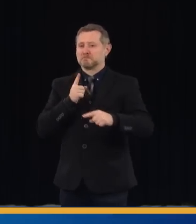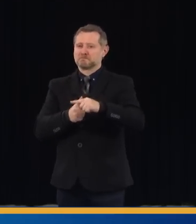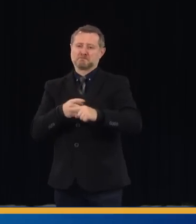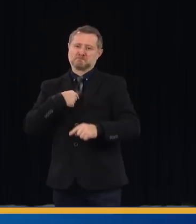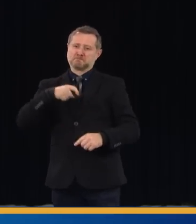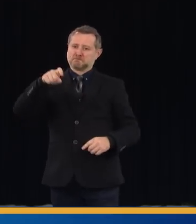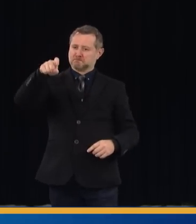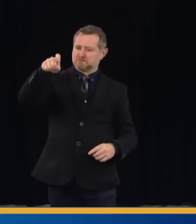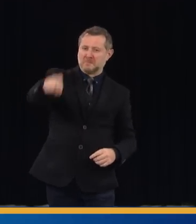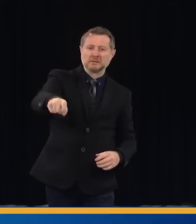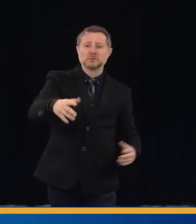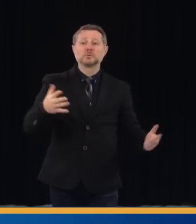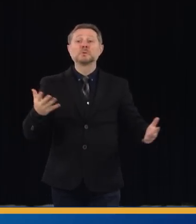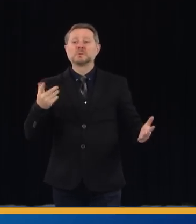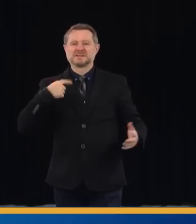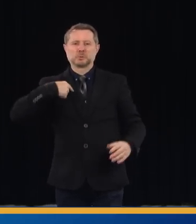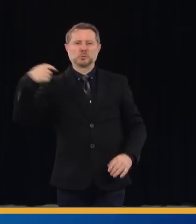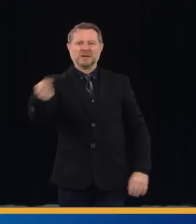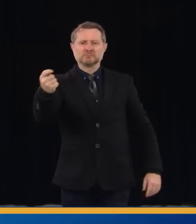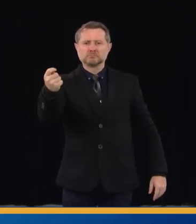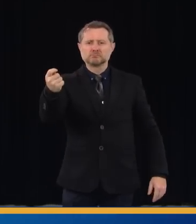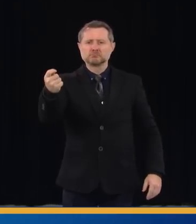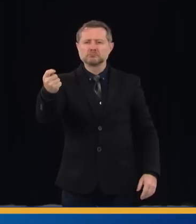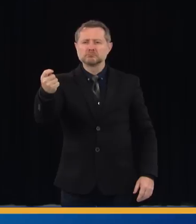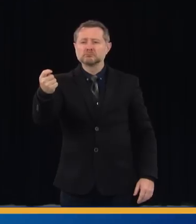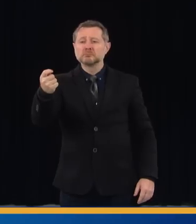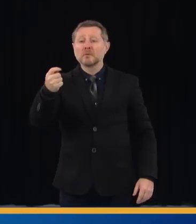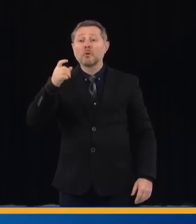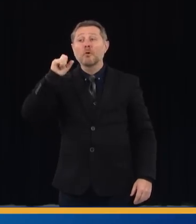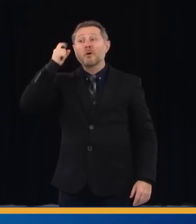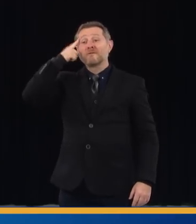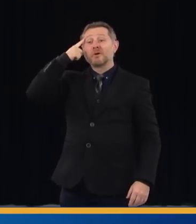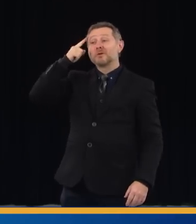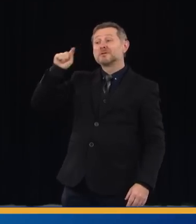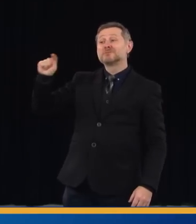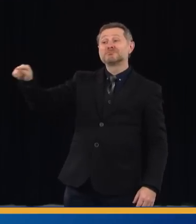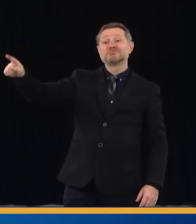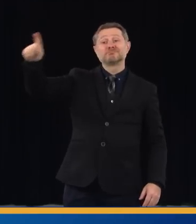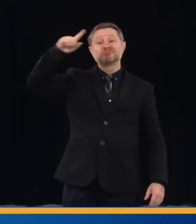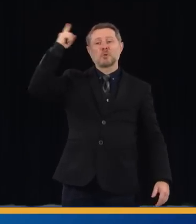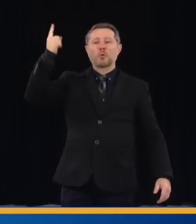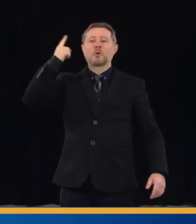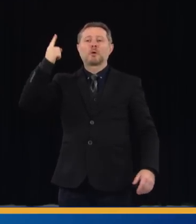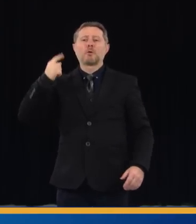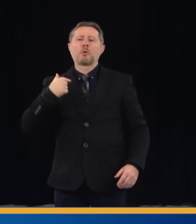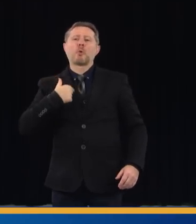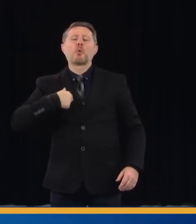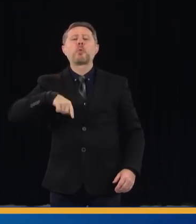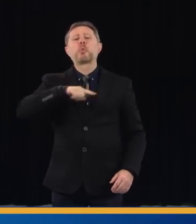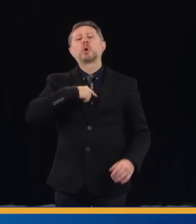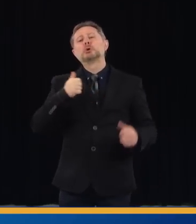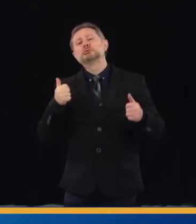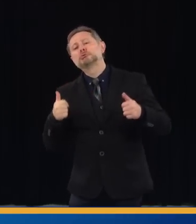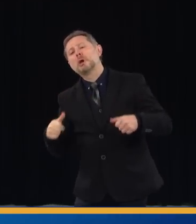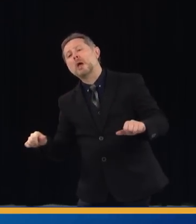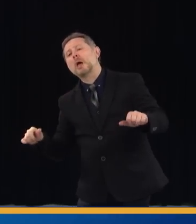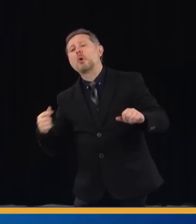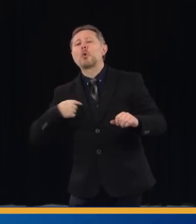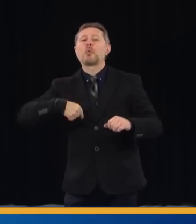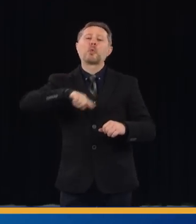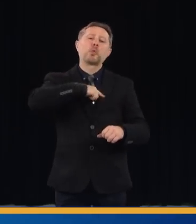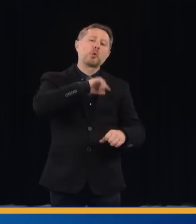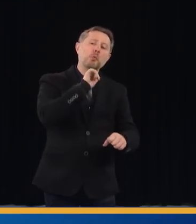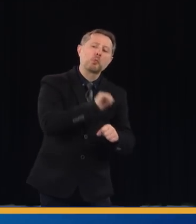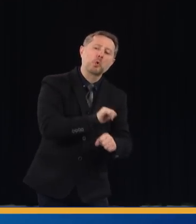know? Government process is very good at saying, well, we're trying, we're working on this,